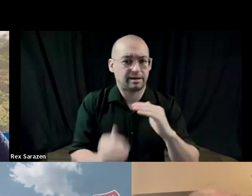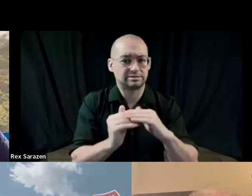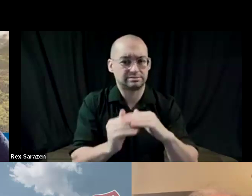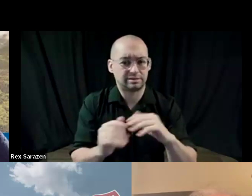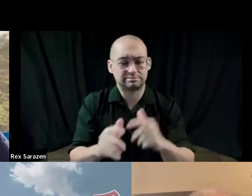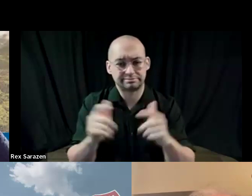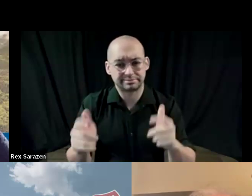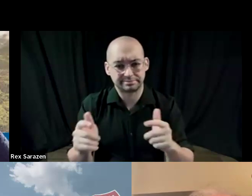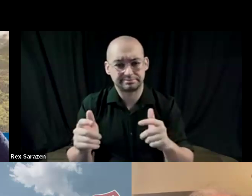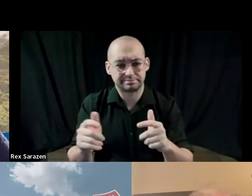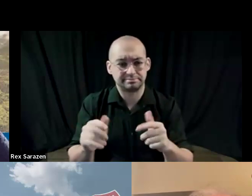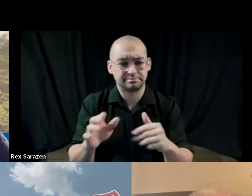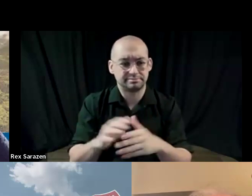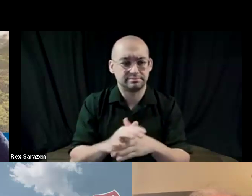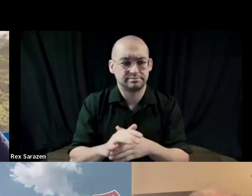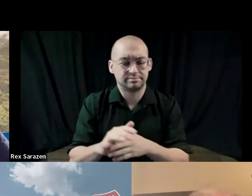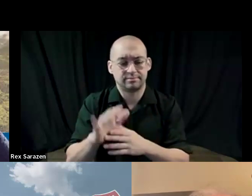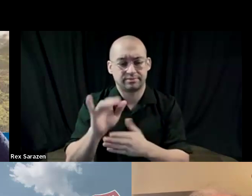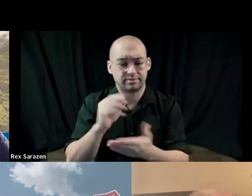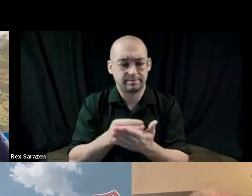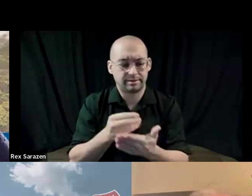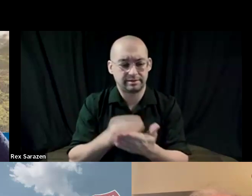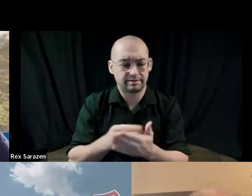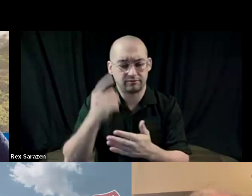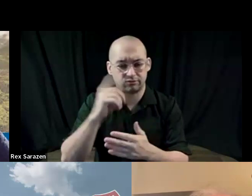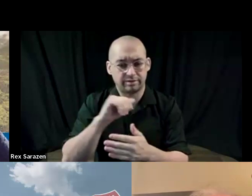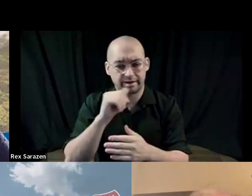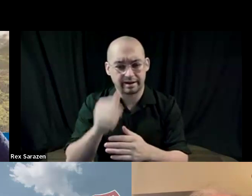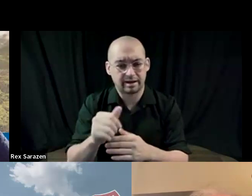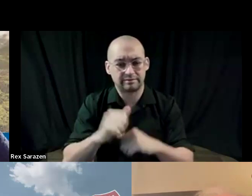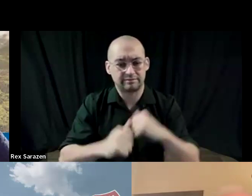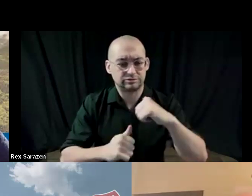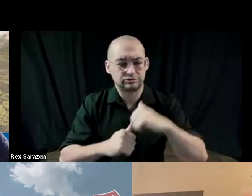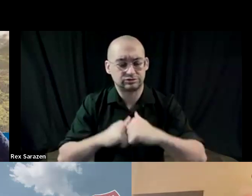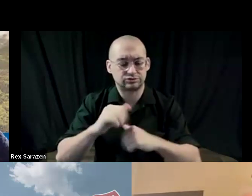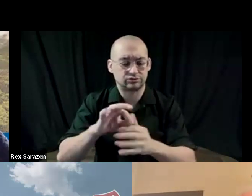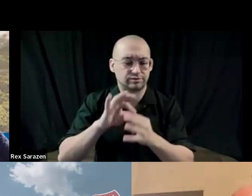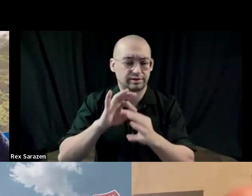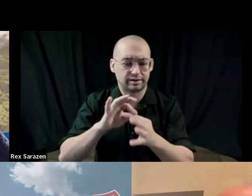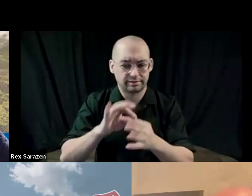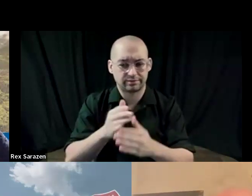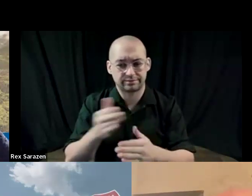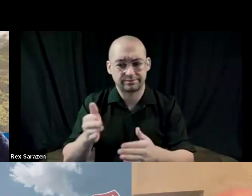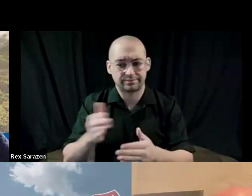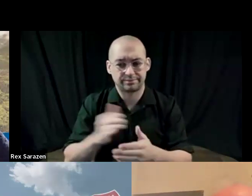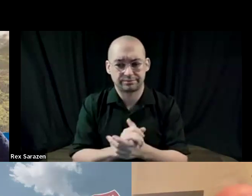the digital equity subgrant dollars to do the non-infrastructure related activities. Yeah, Plumas County being